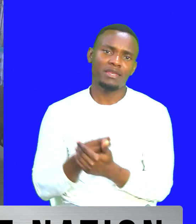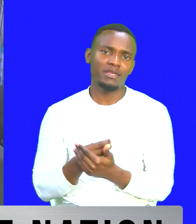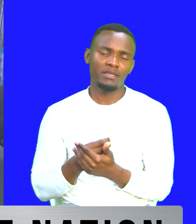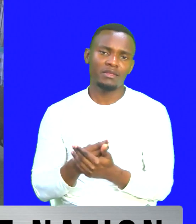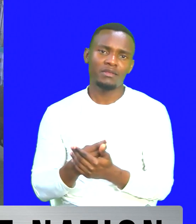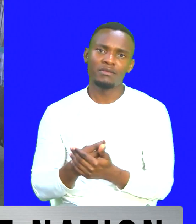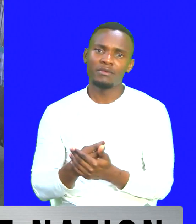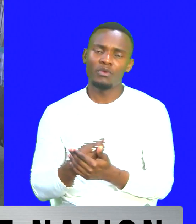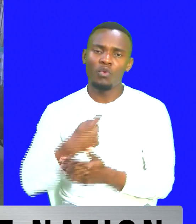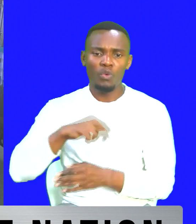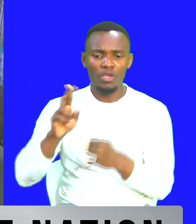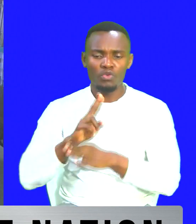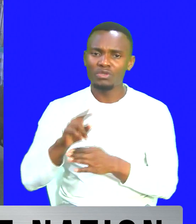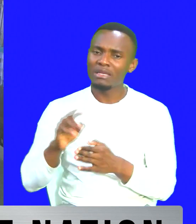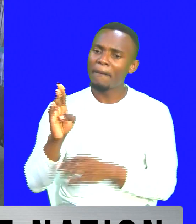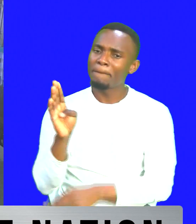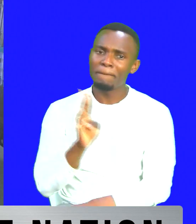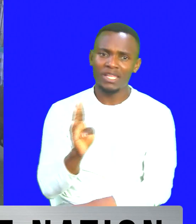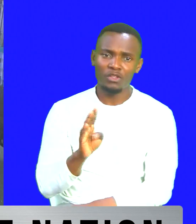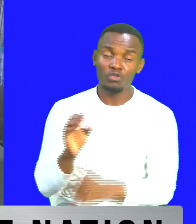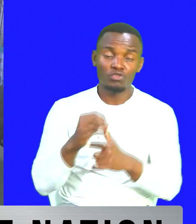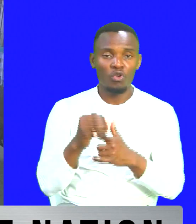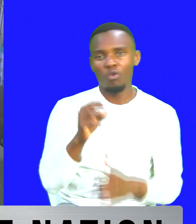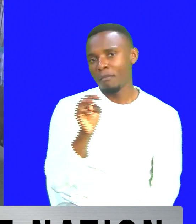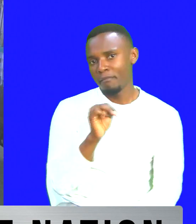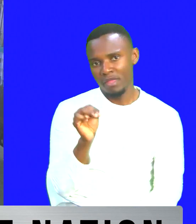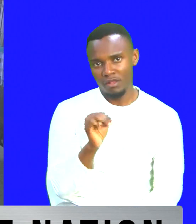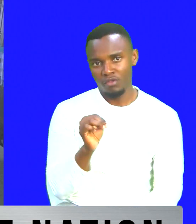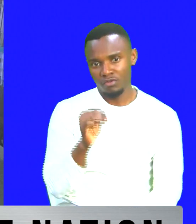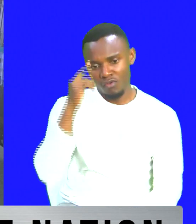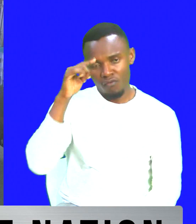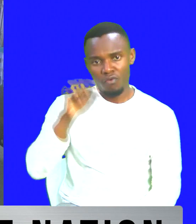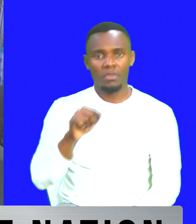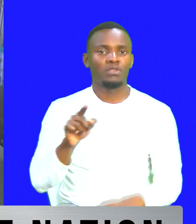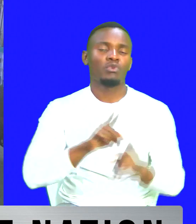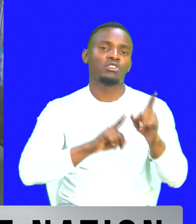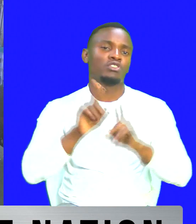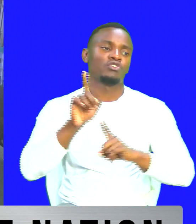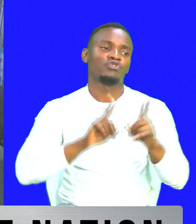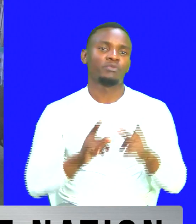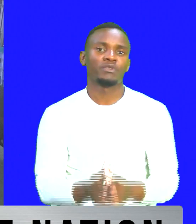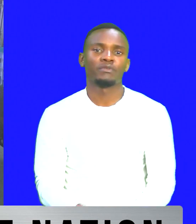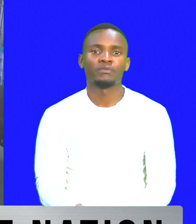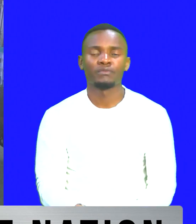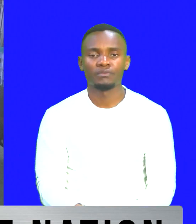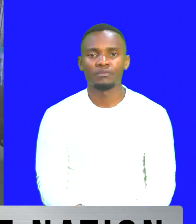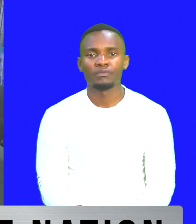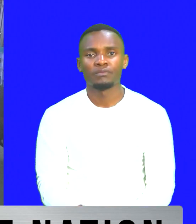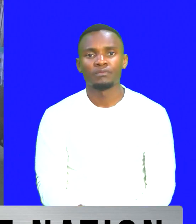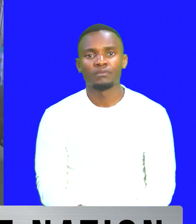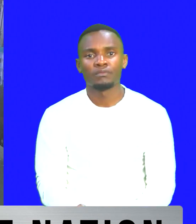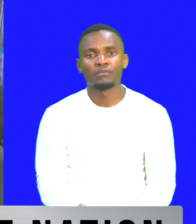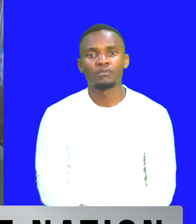maybe billions, okay, millions. That is costing Kenyans a lot.